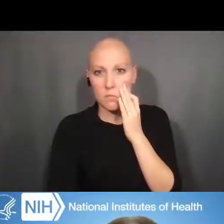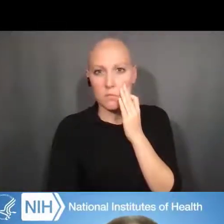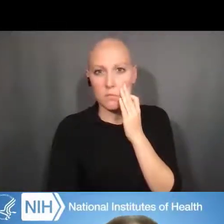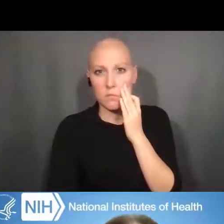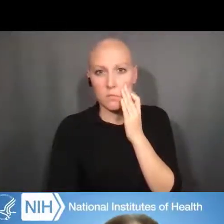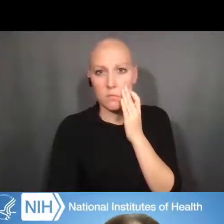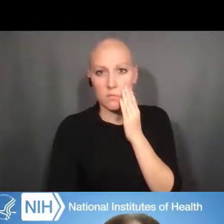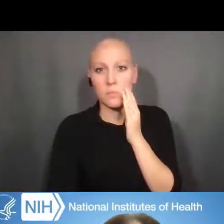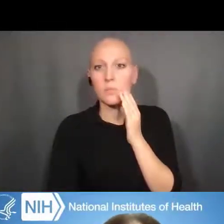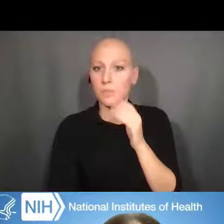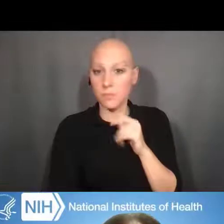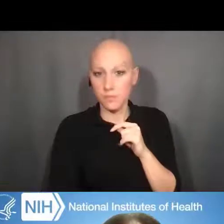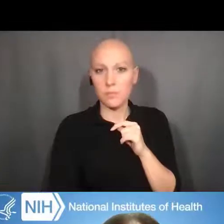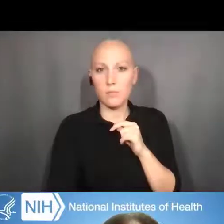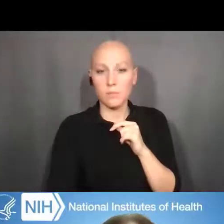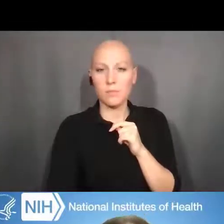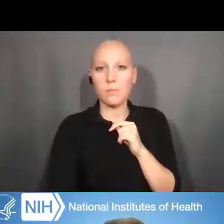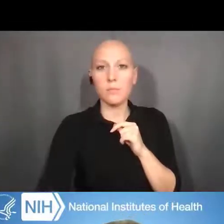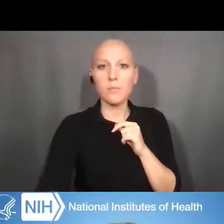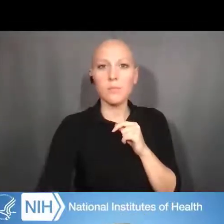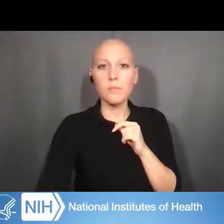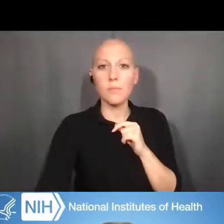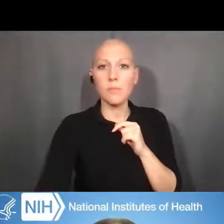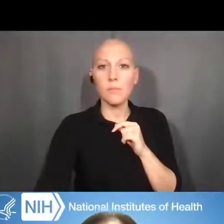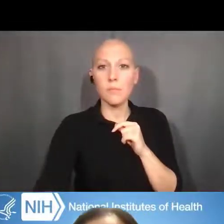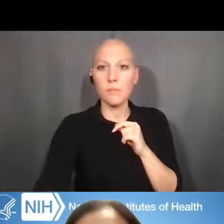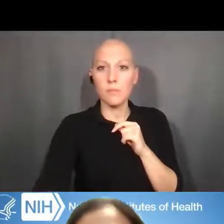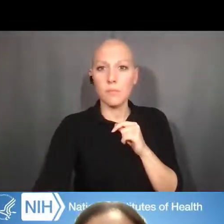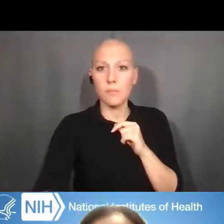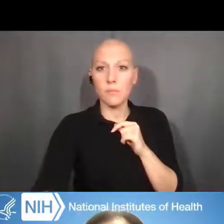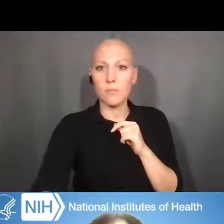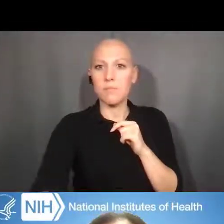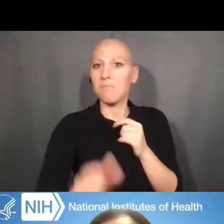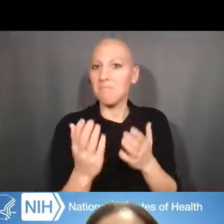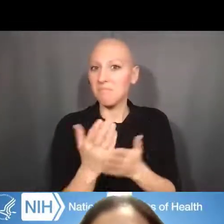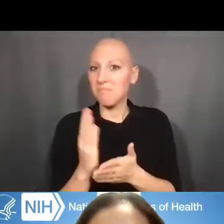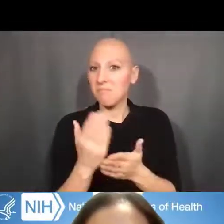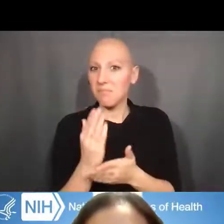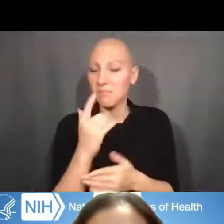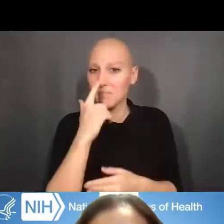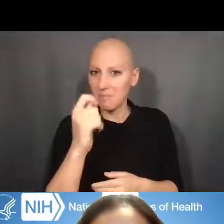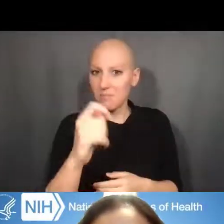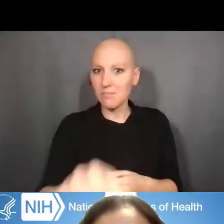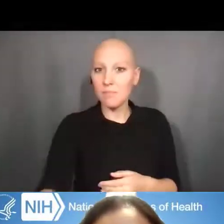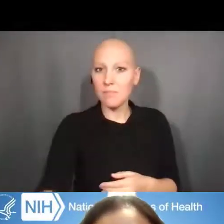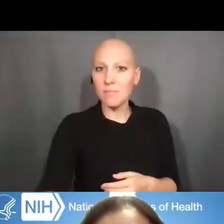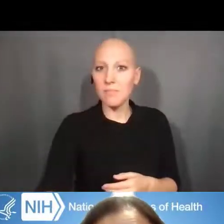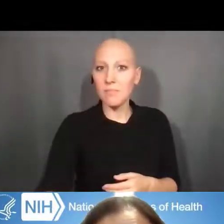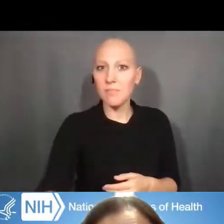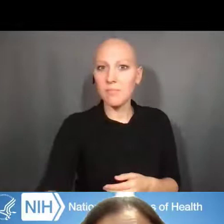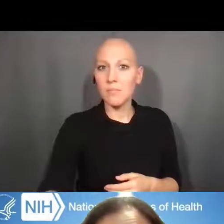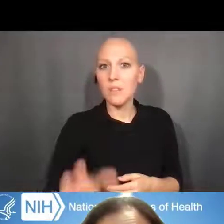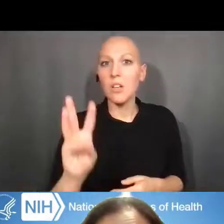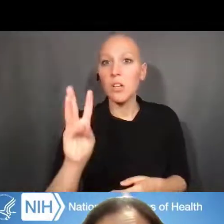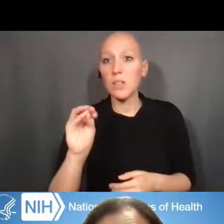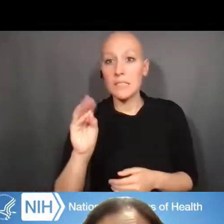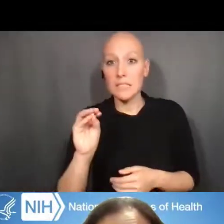All right, let's see. Okay, it's interesting. So 60% of you said